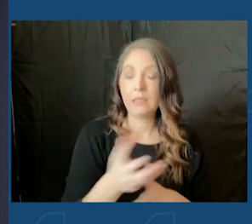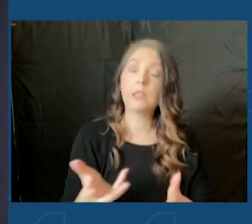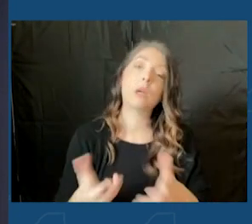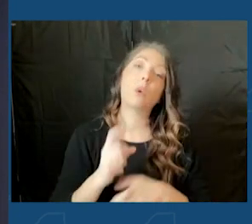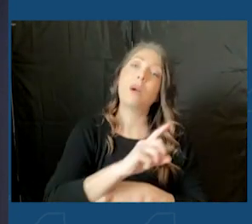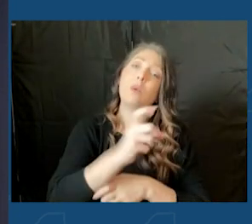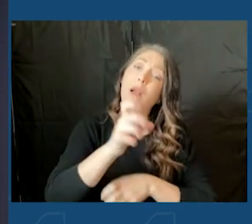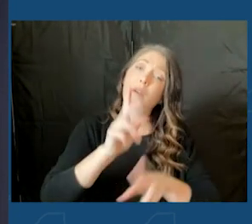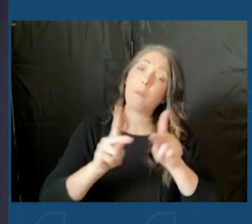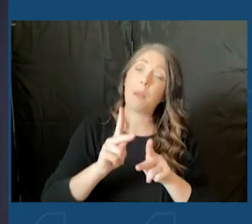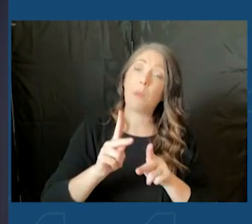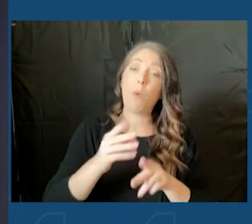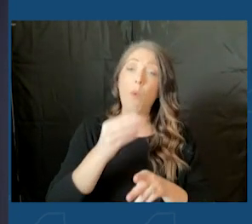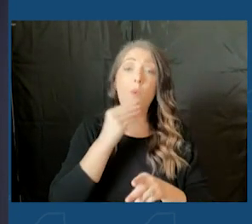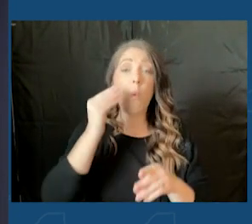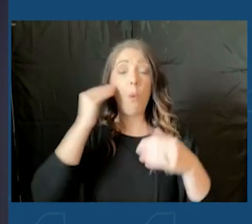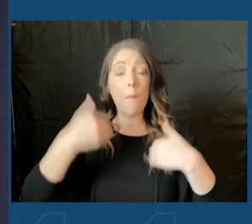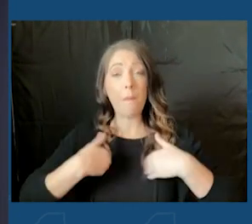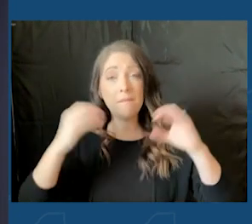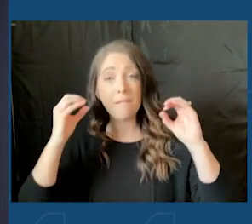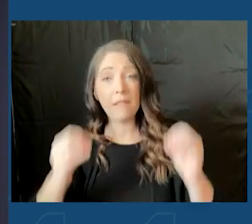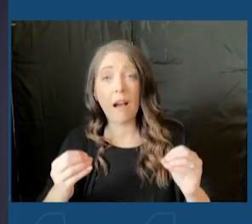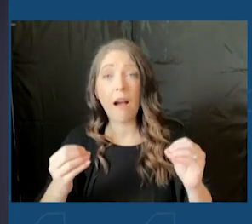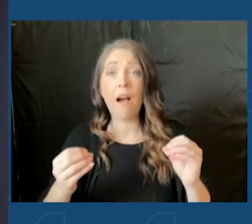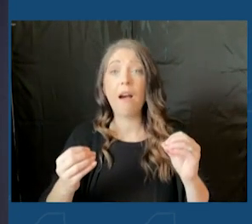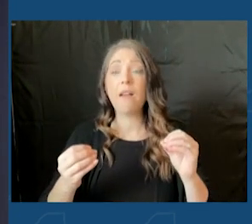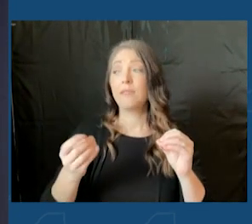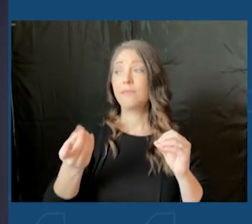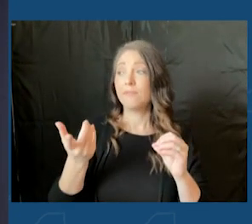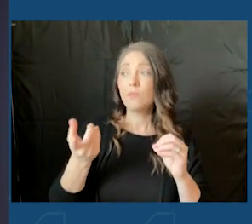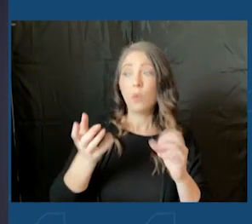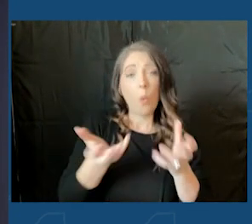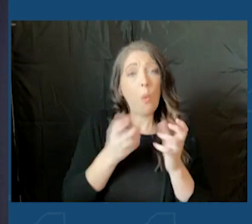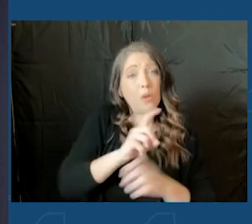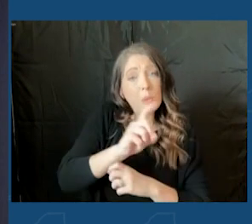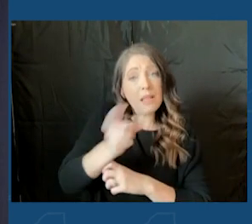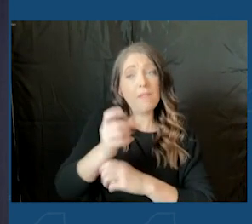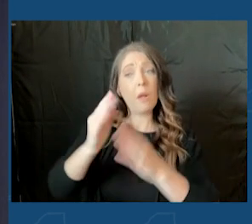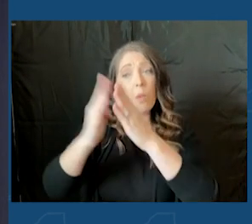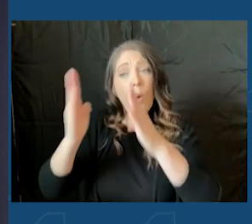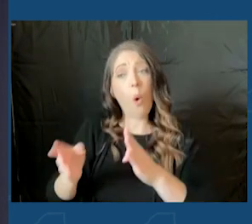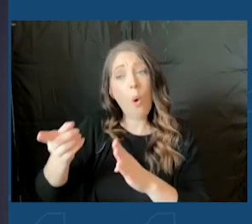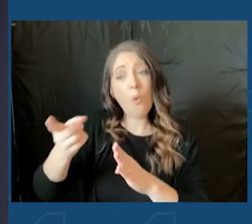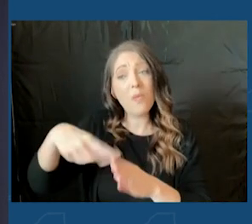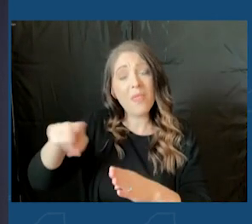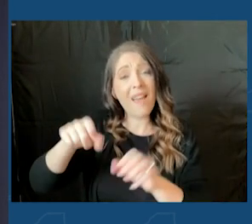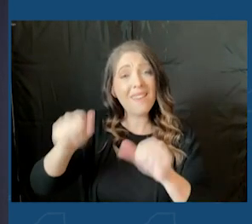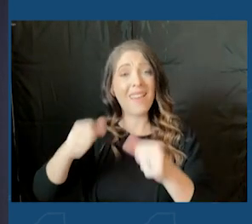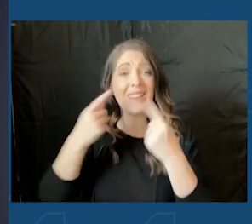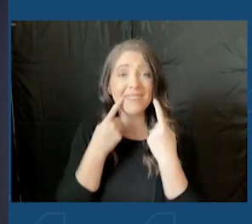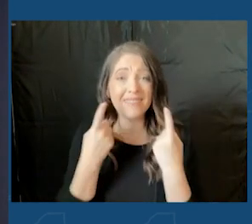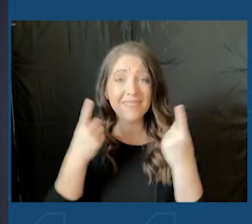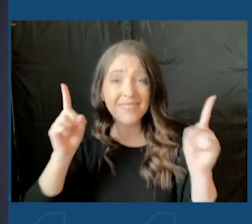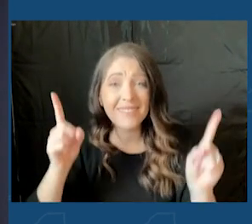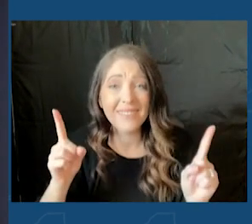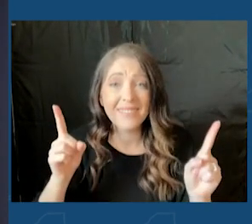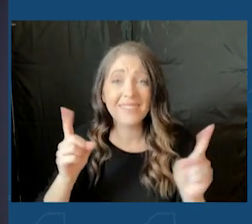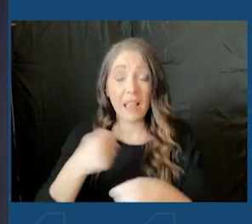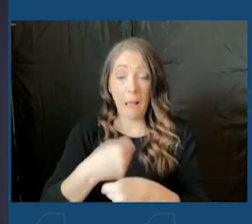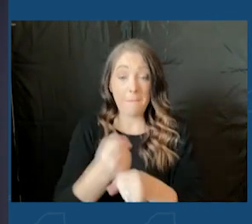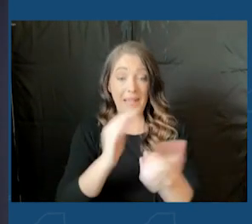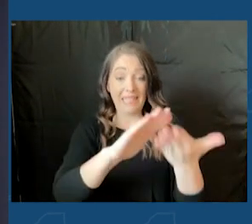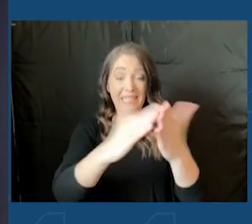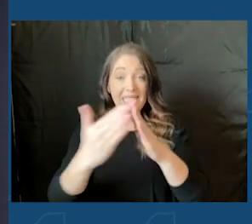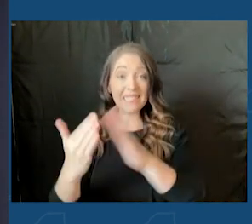homeless, people who are housing needy, the homes that they need to prosper and to make this city, to revitalize